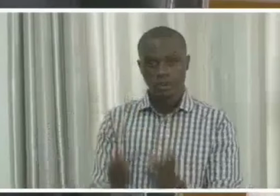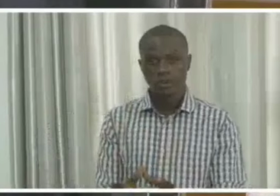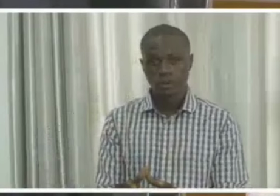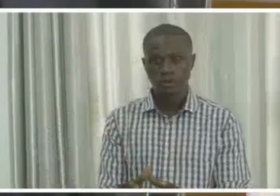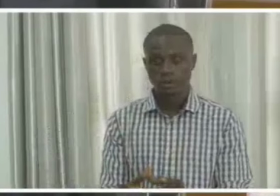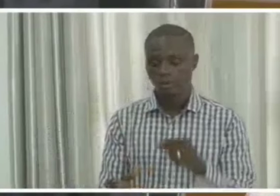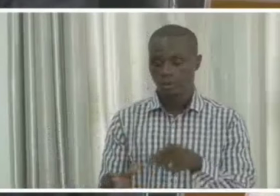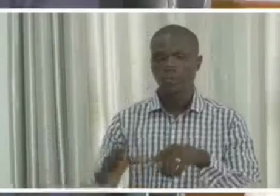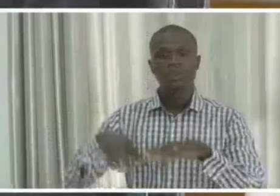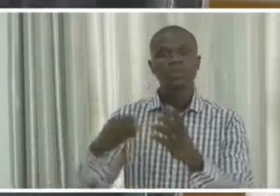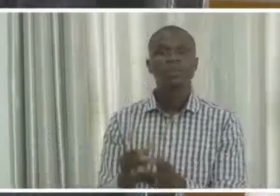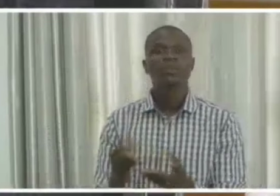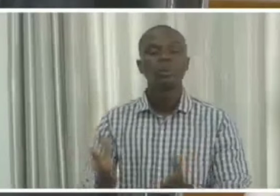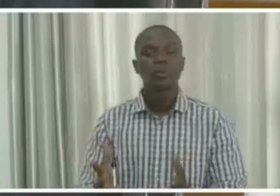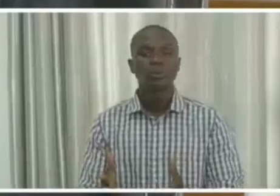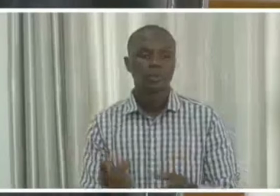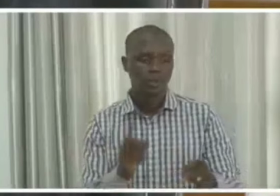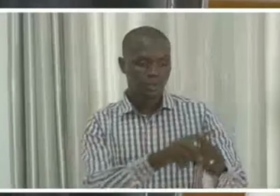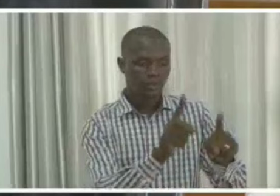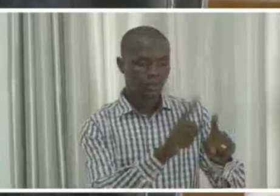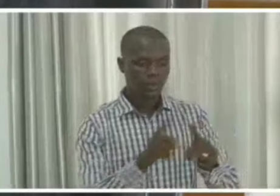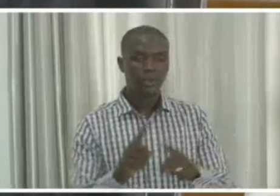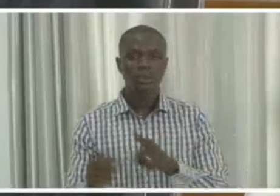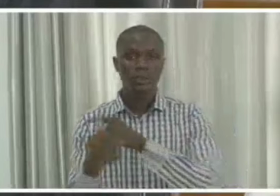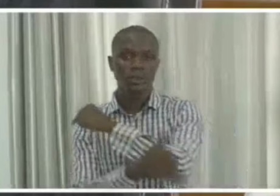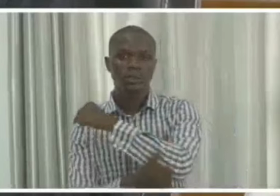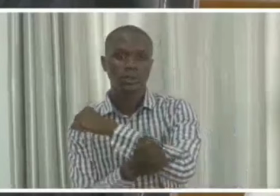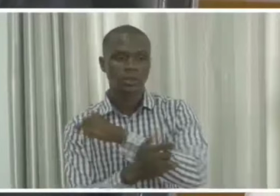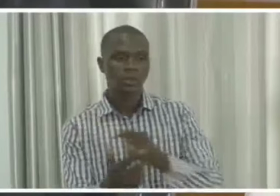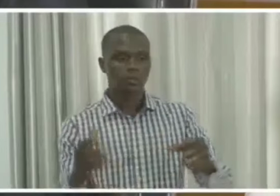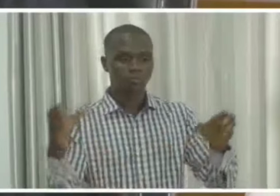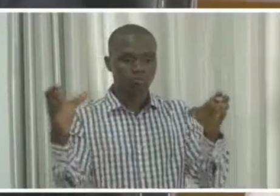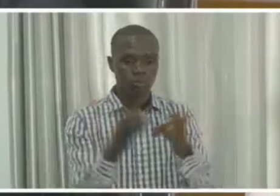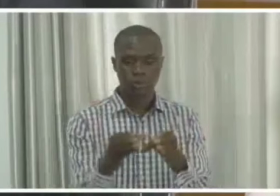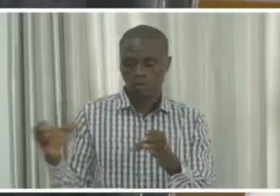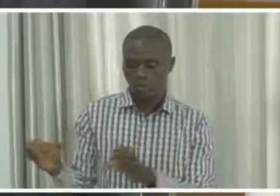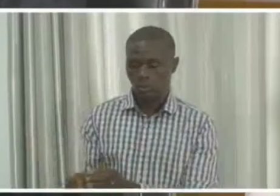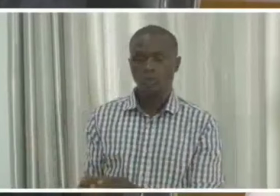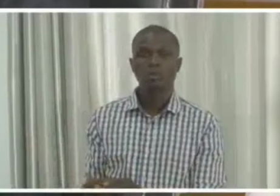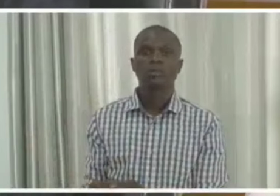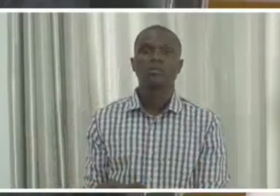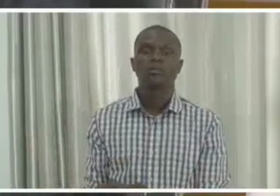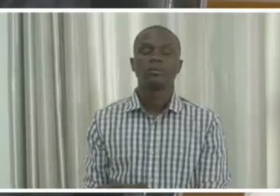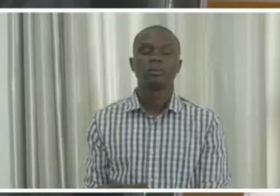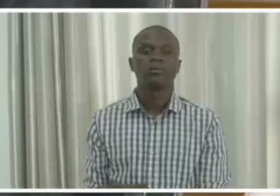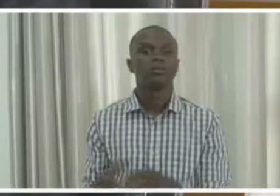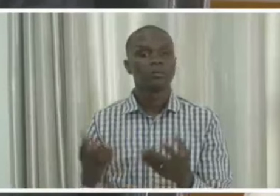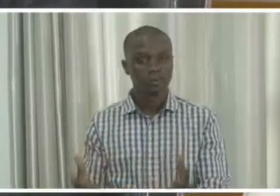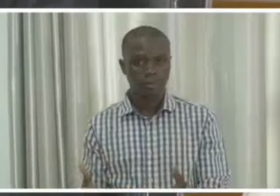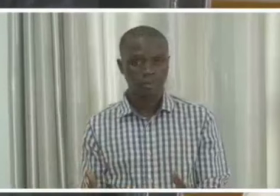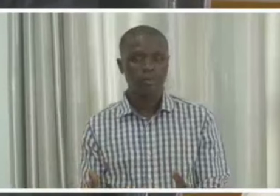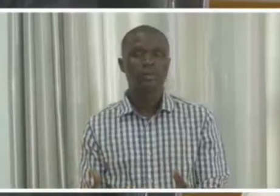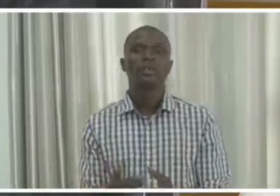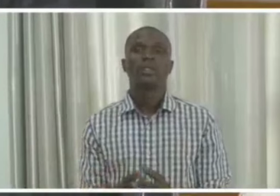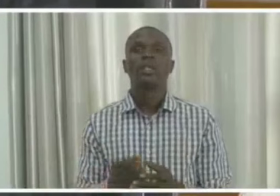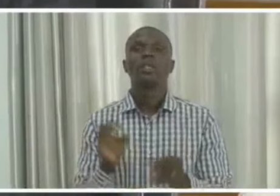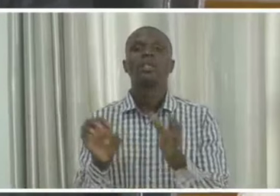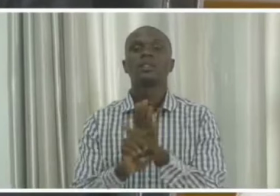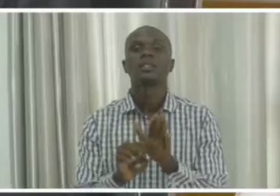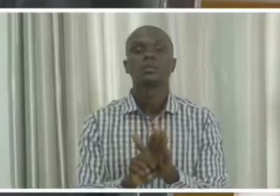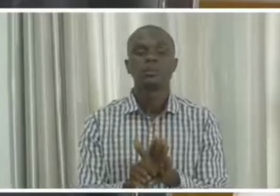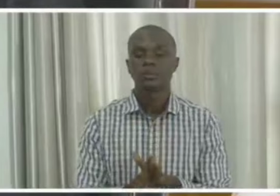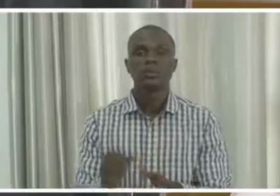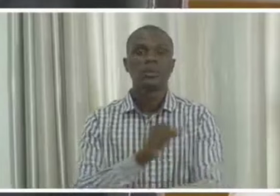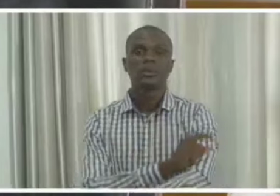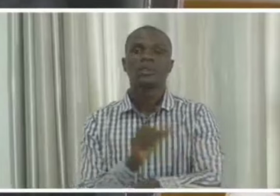for a particular thing. So Salone are member of convention like the UN Convention to combat